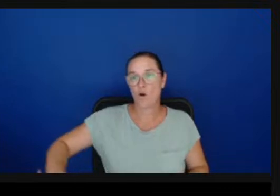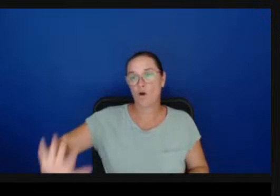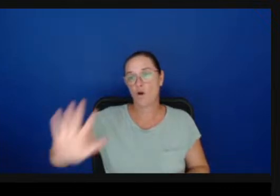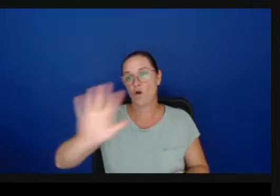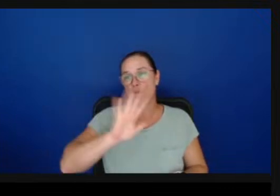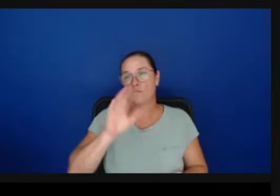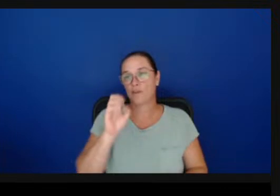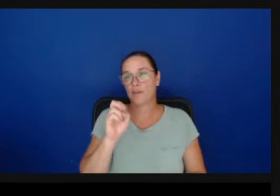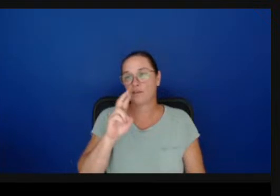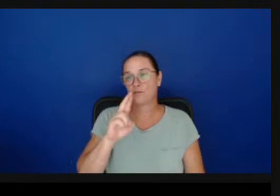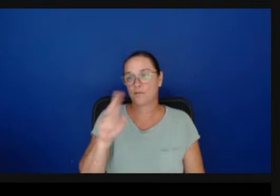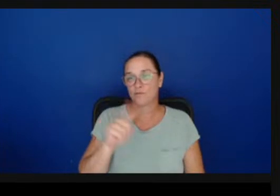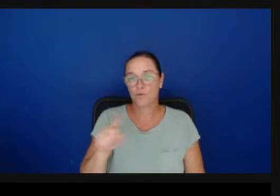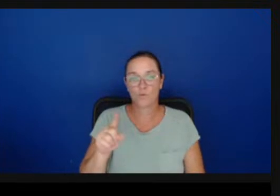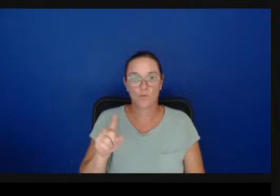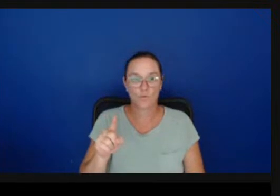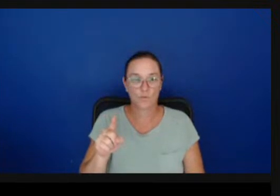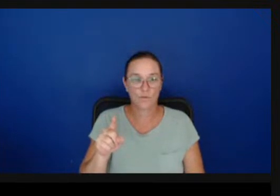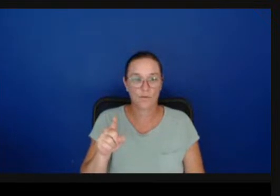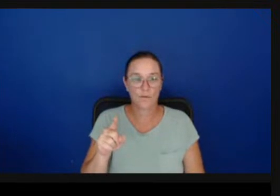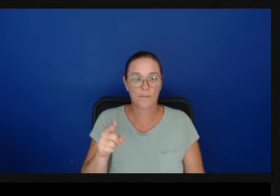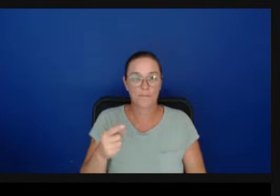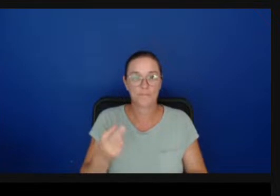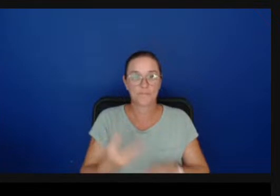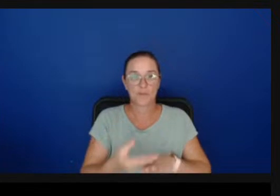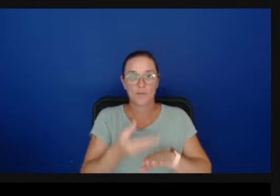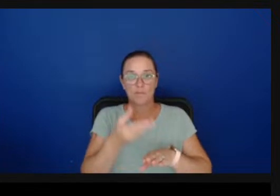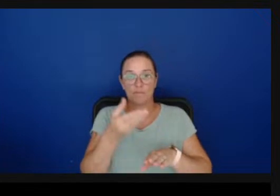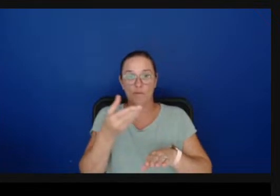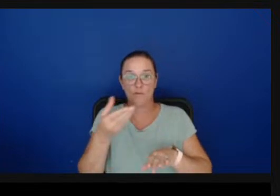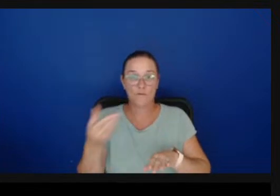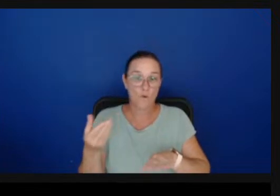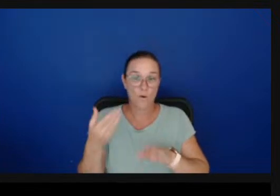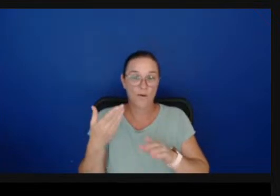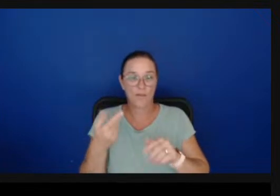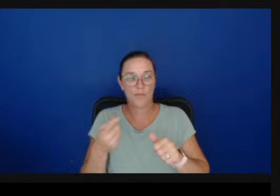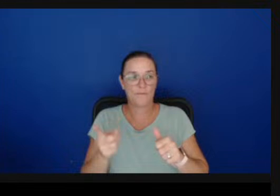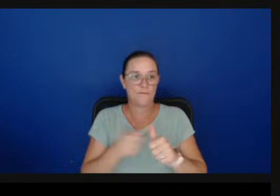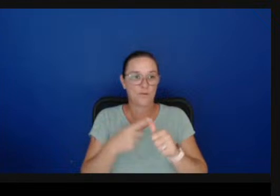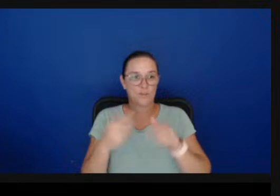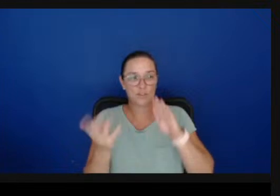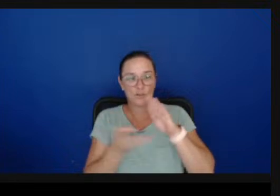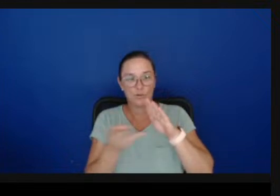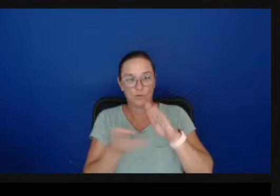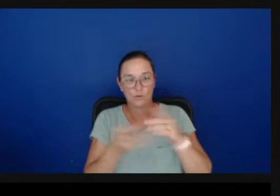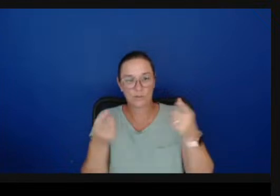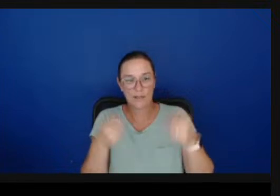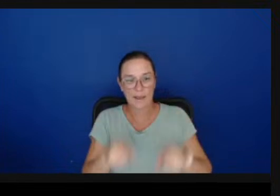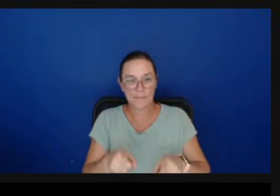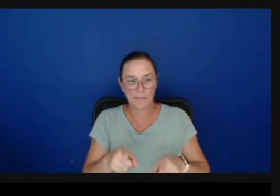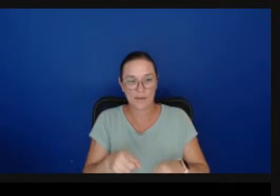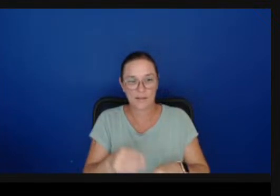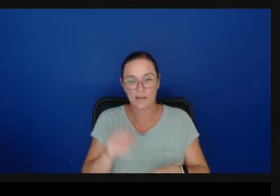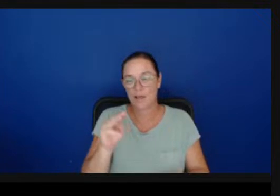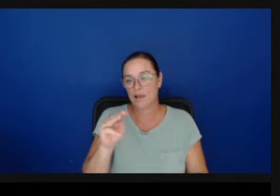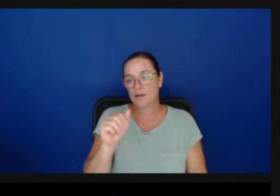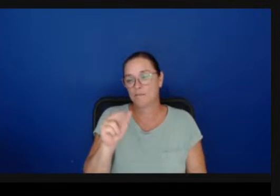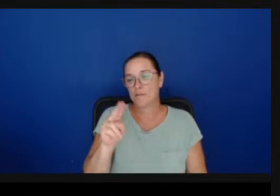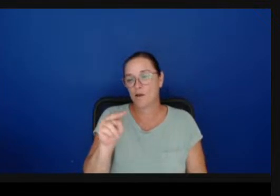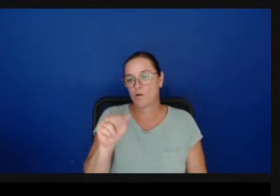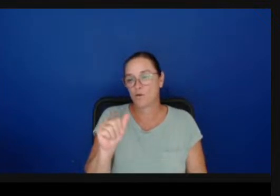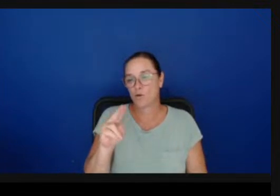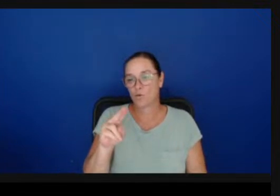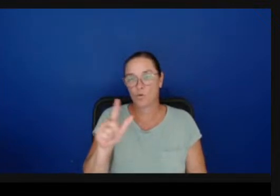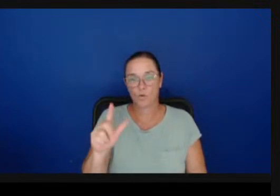Zone before even the first intrusion occurred up at Maunaloa, which happened in July,